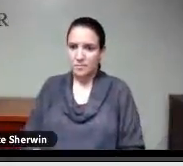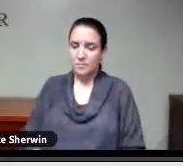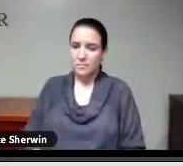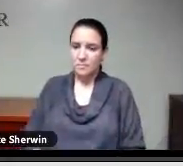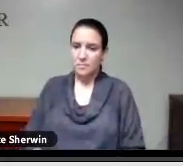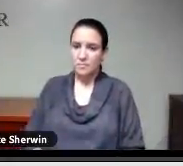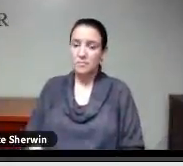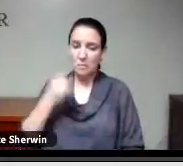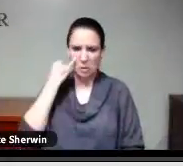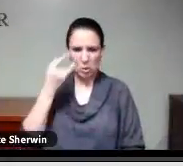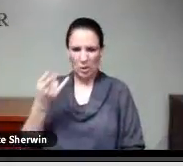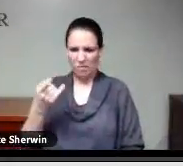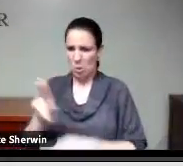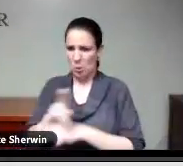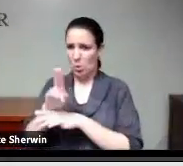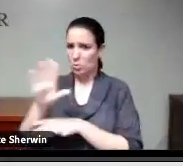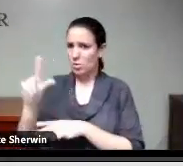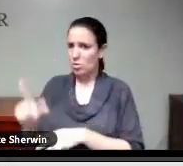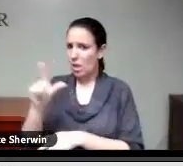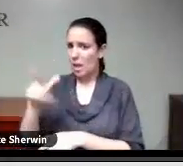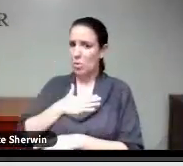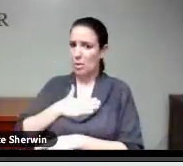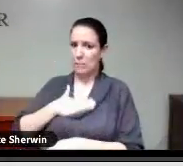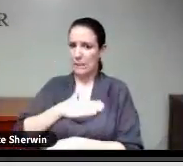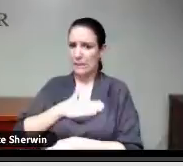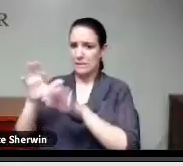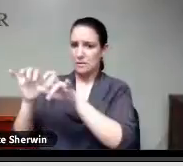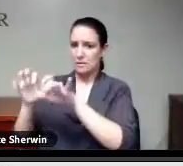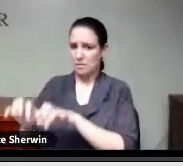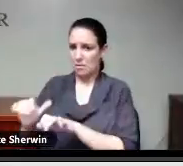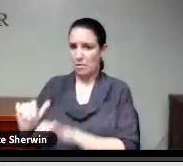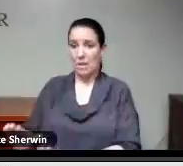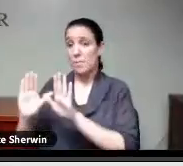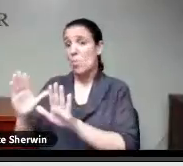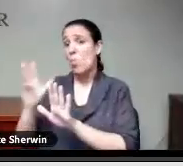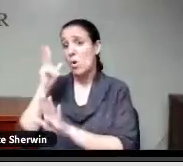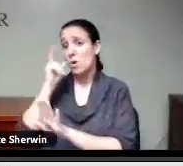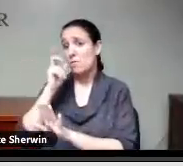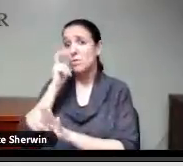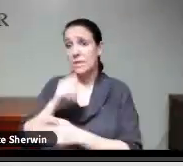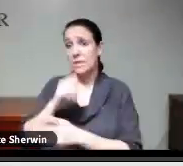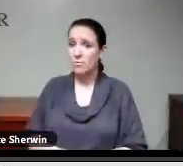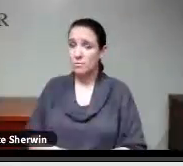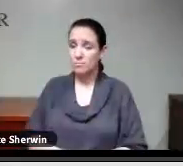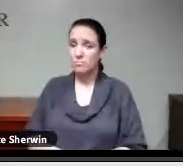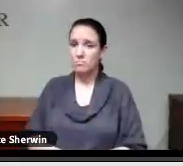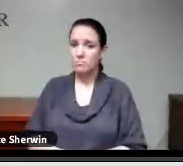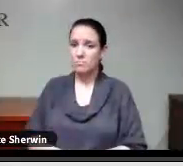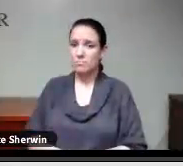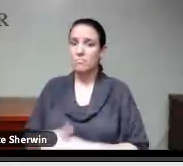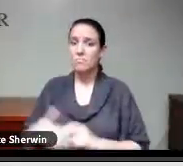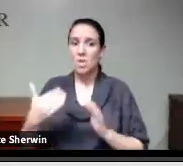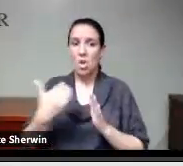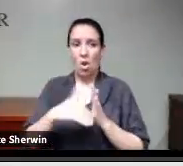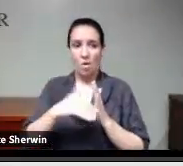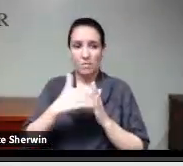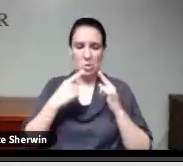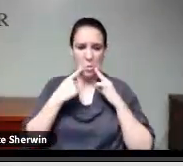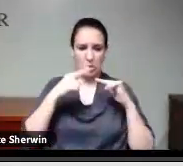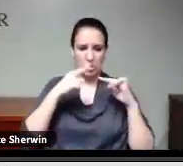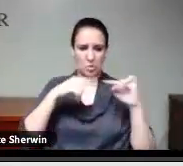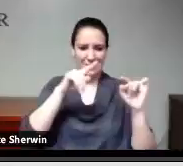qualitative metrics that you use, please go ahead and type those in the chat box. That would be wonderful to hear. A lot of times our success criteria, or the things that